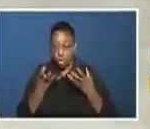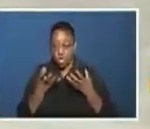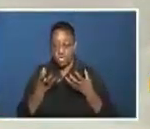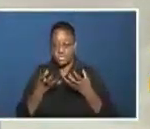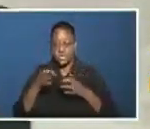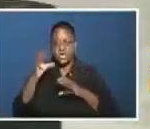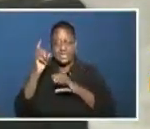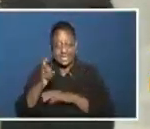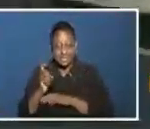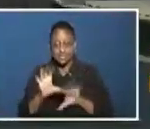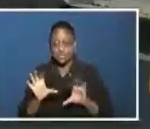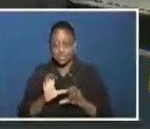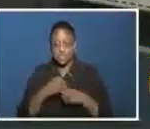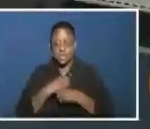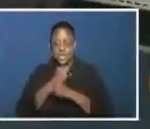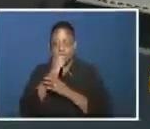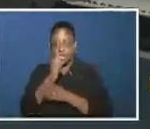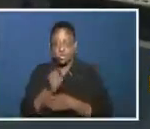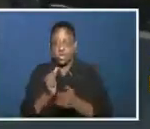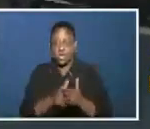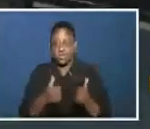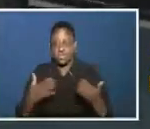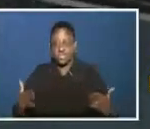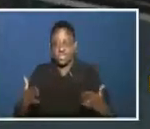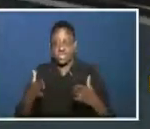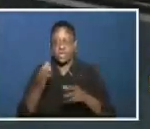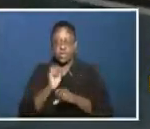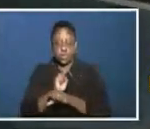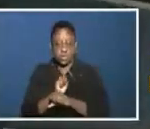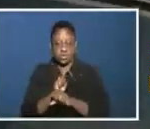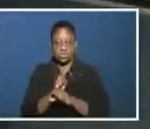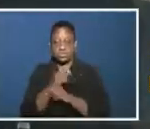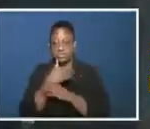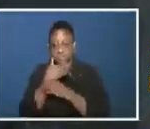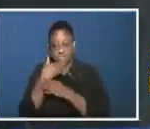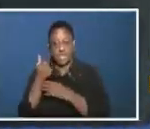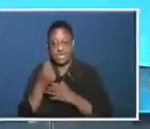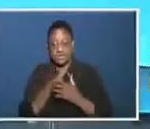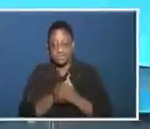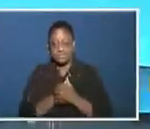to the traveling public. For the Bahamas Tonight, I'm Cleopatra Murphy.